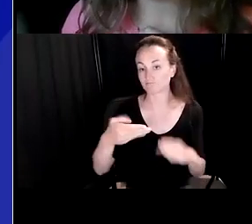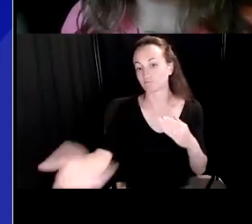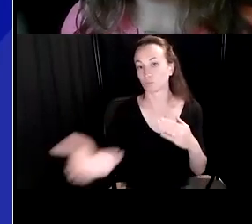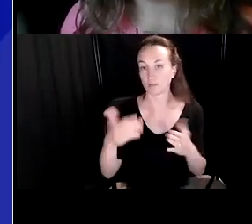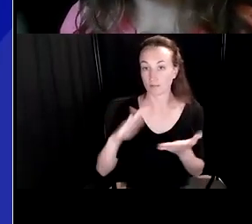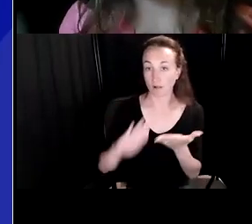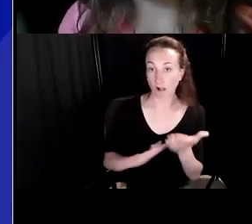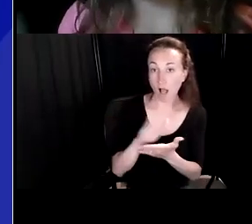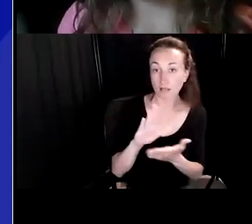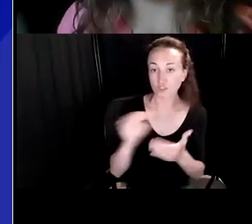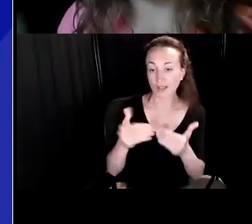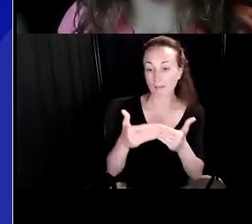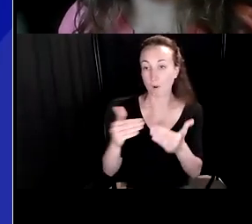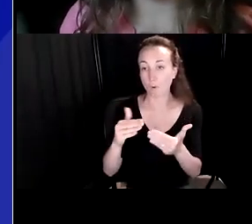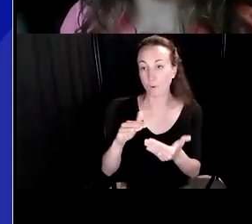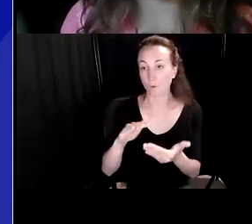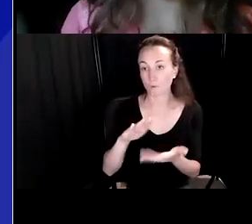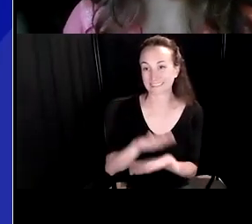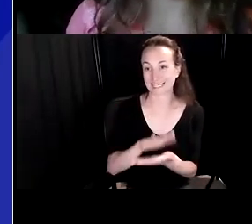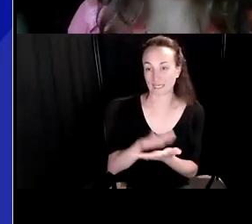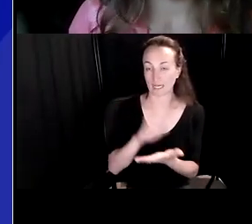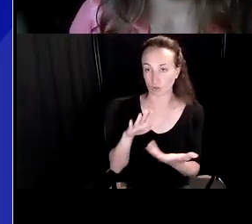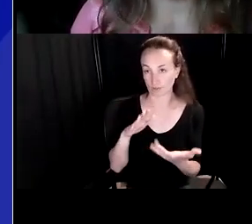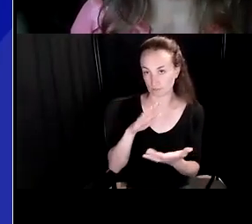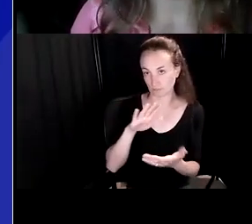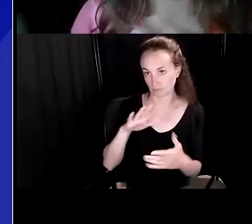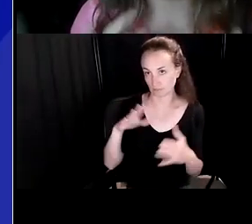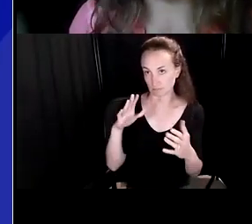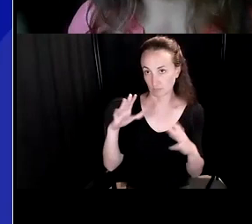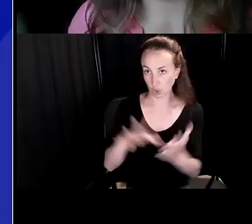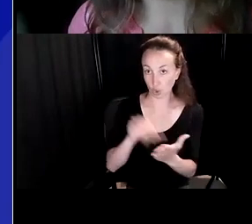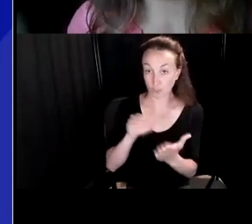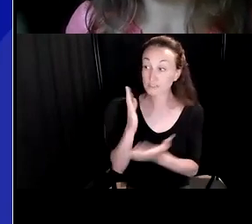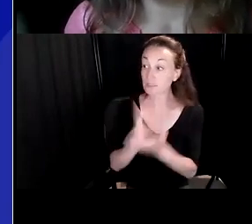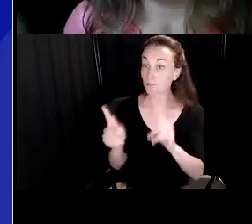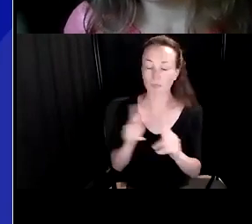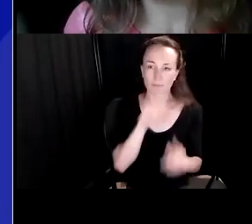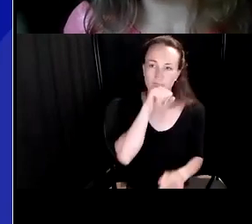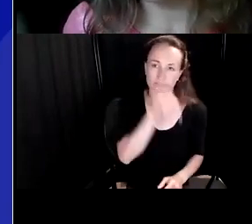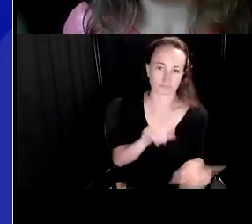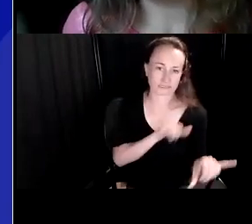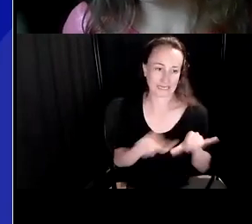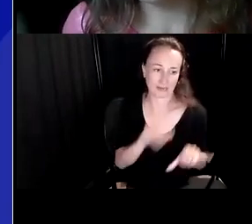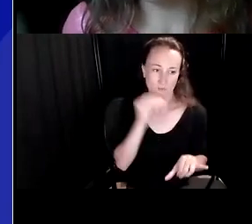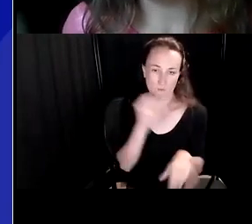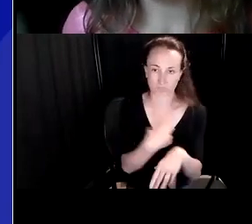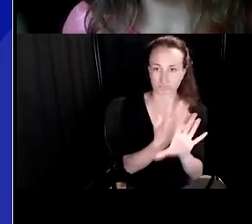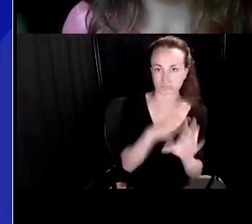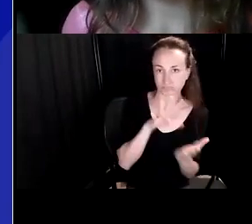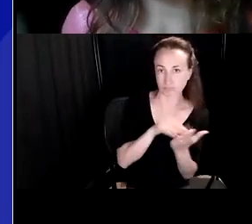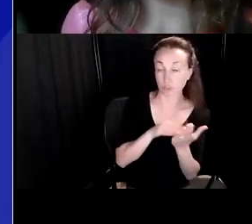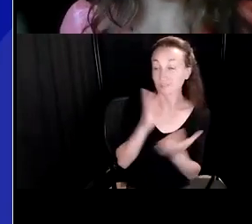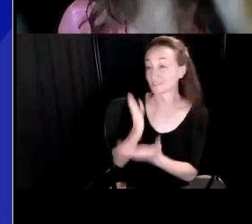Some people really liked being home and being on online training. Others really struggled. And many